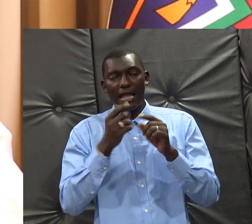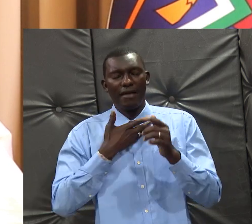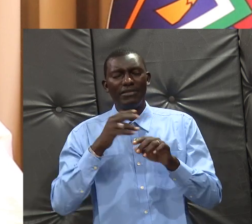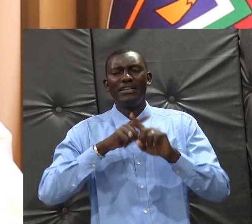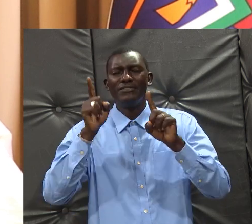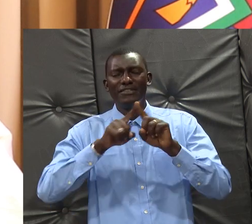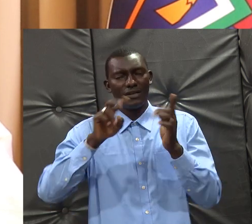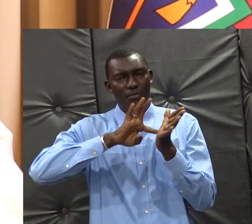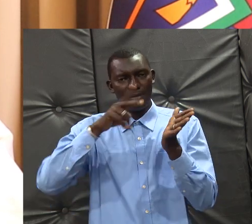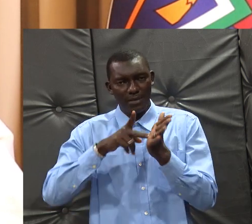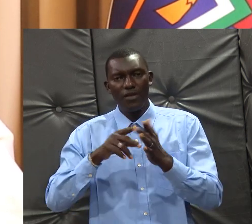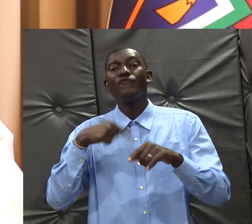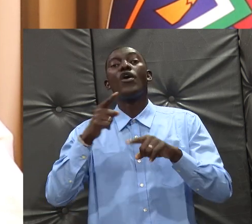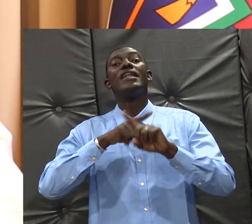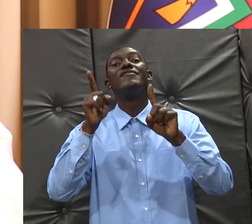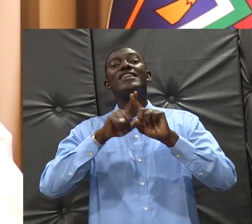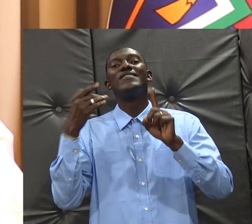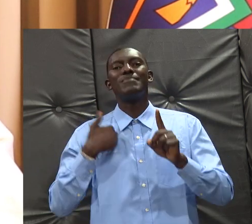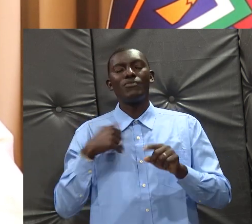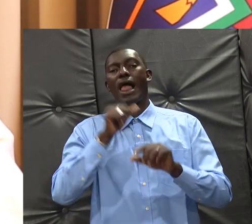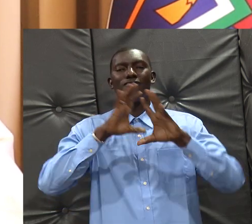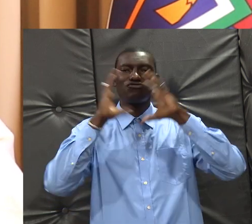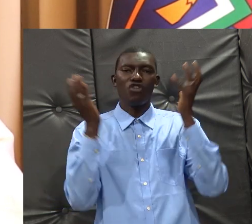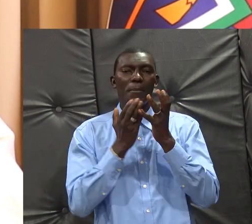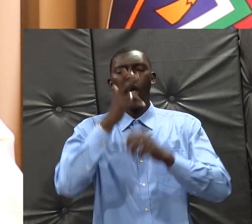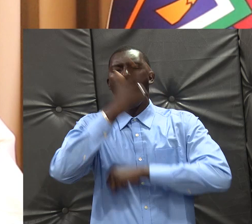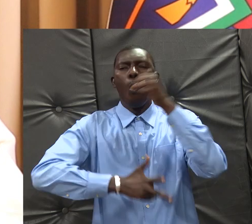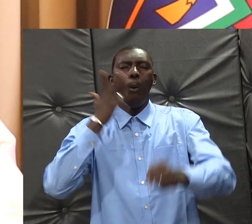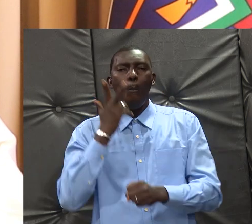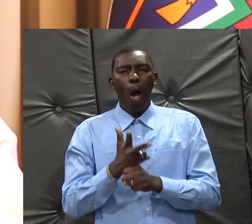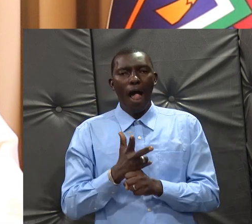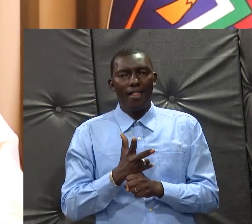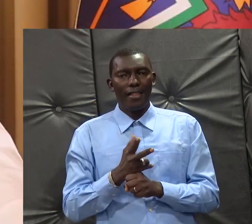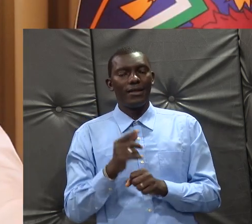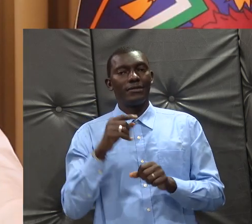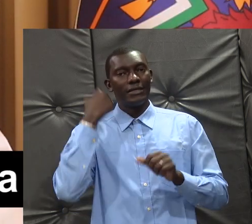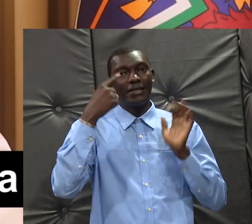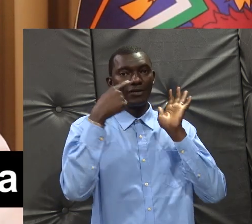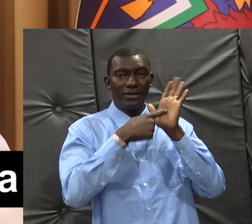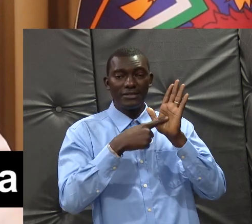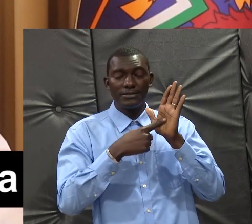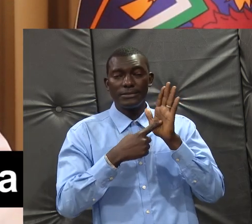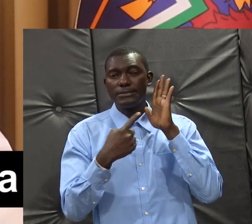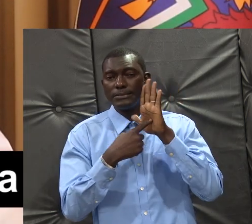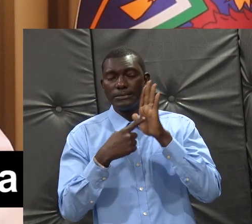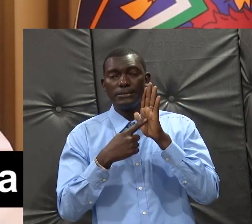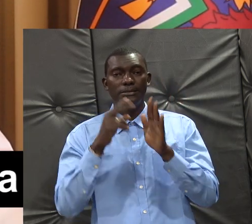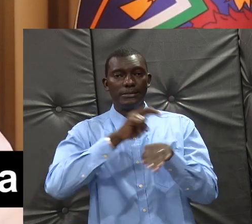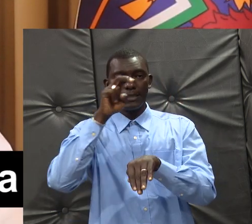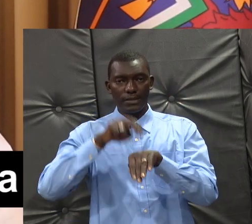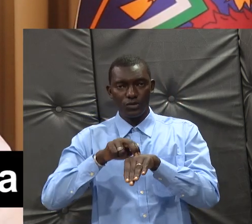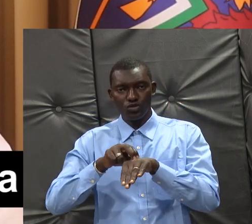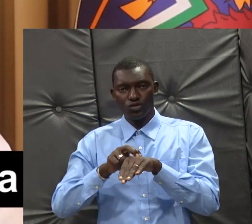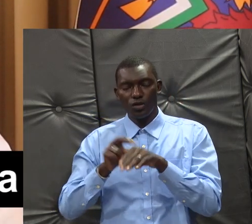and carries different meanings for different people and communities worldwide. Recognizing the dynamic nature